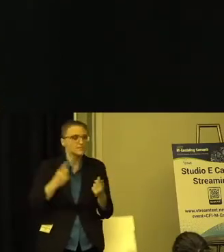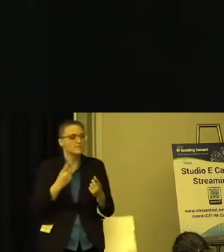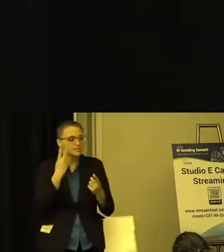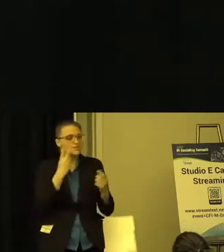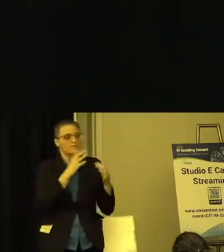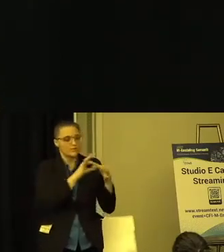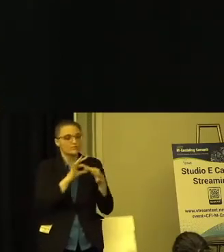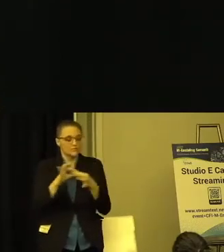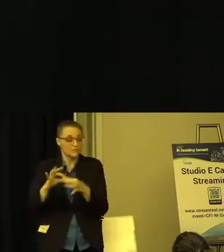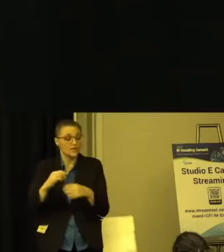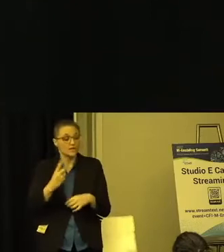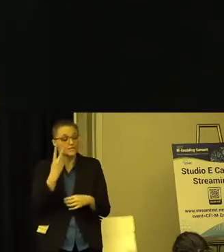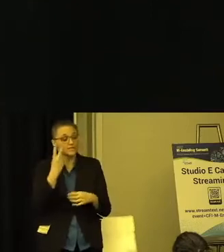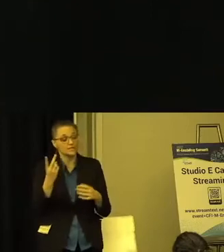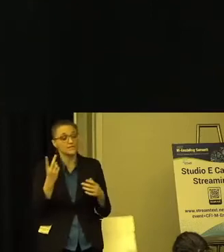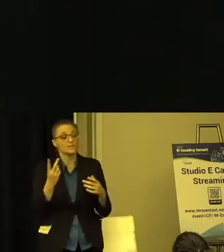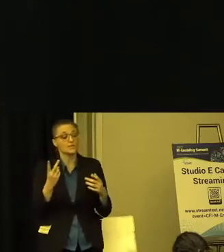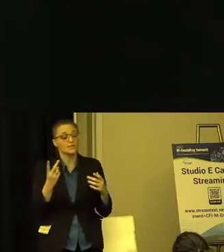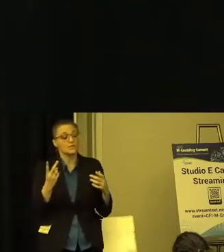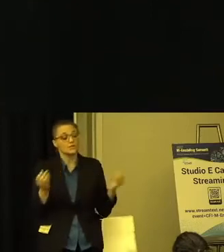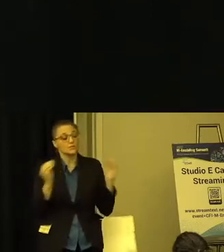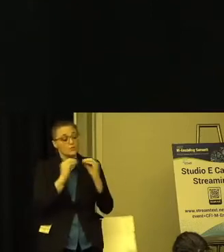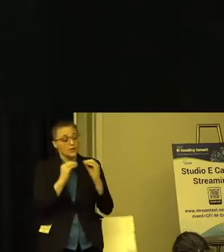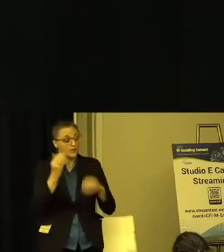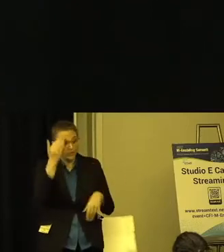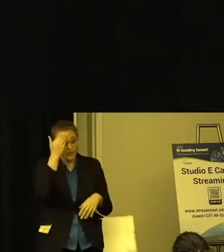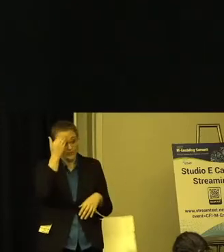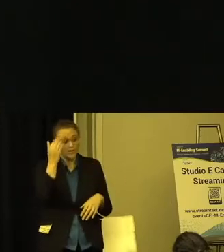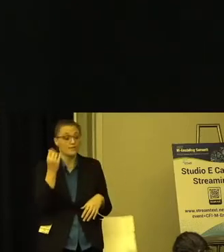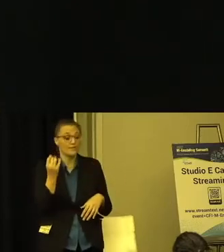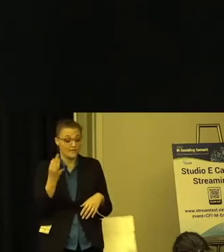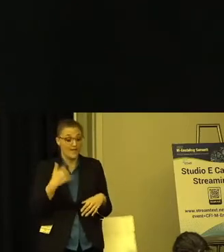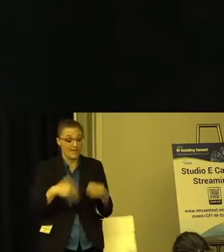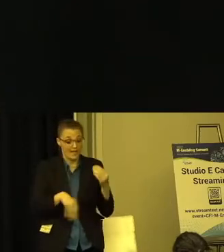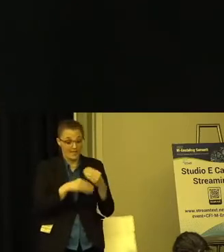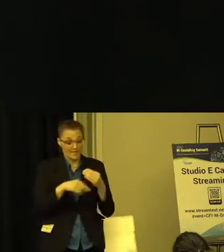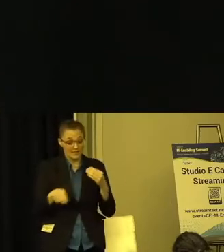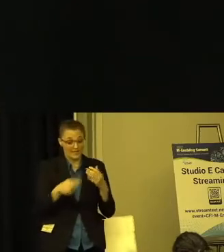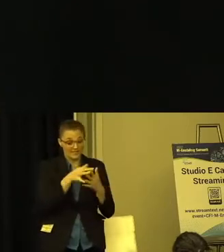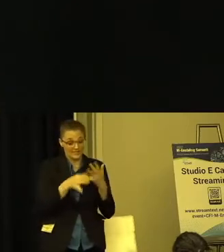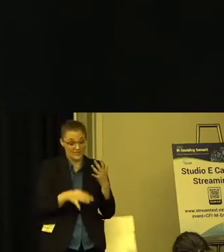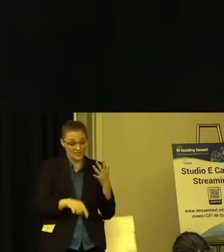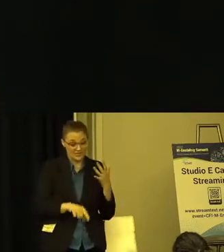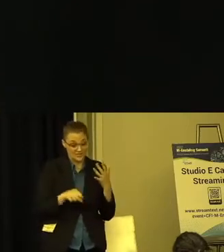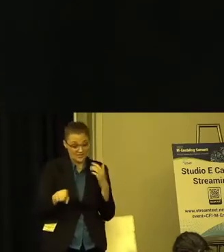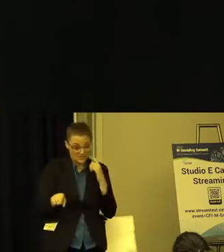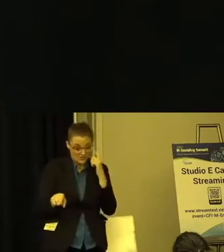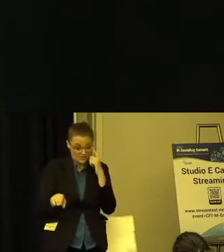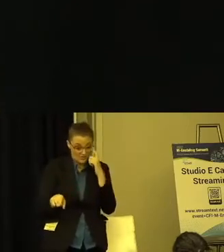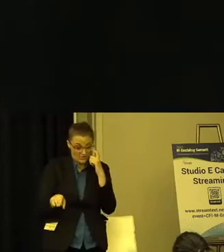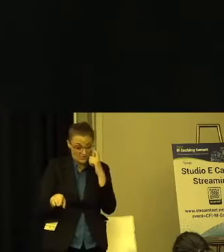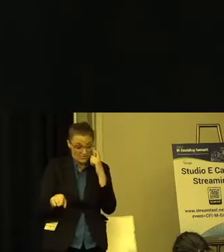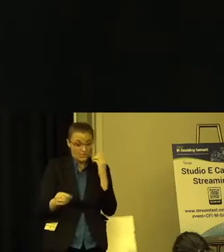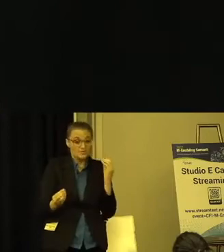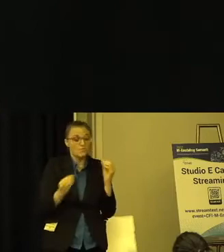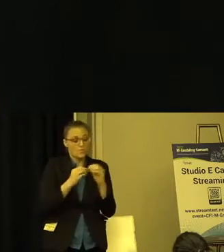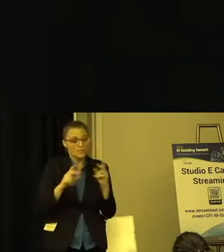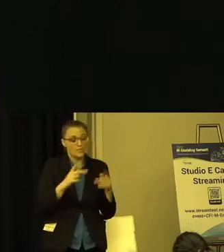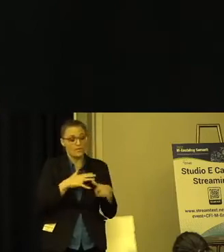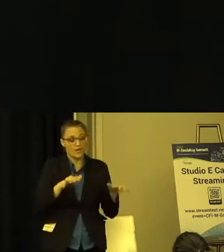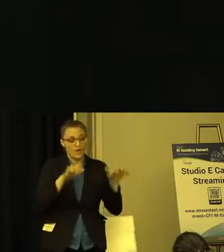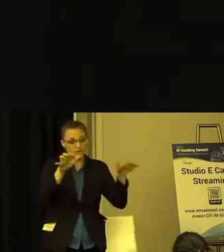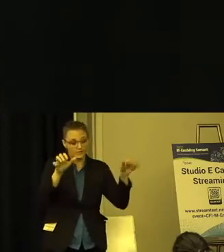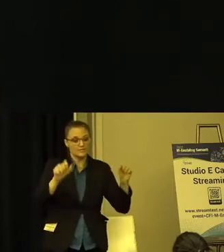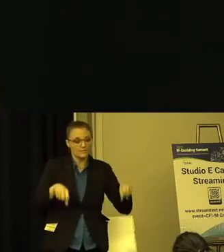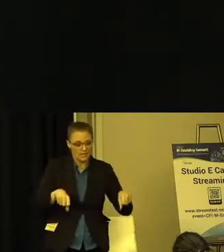do see a greater awareness of, oh, if I add this feature here, more people in my audience